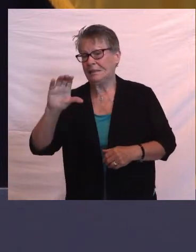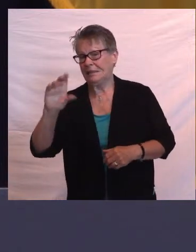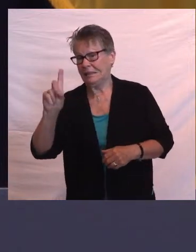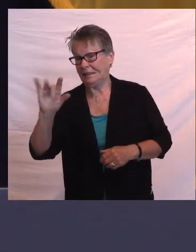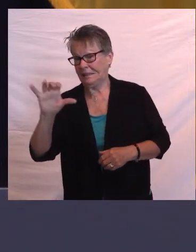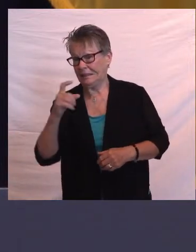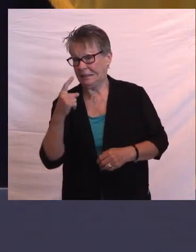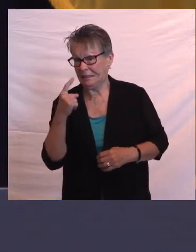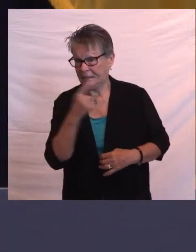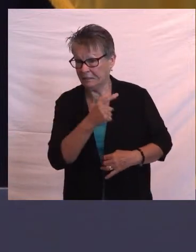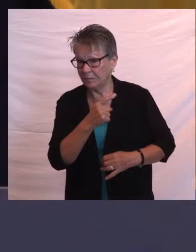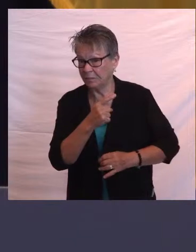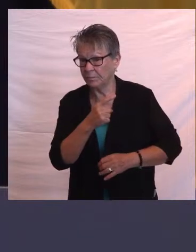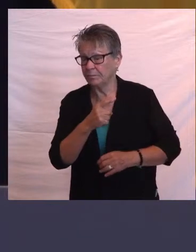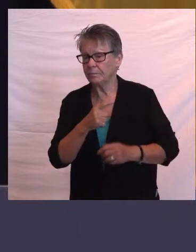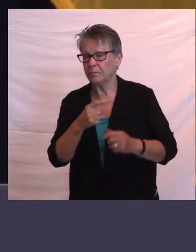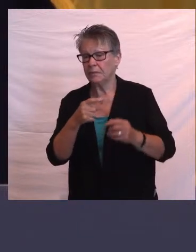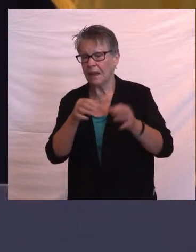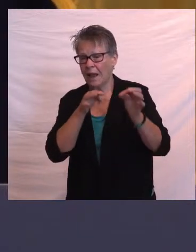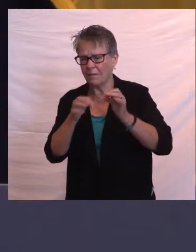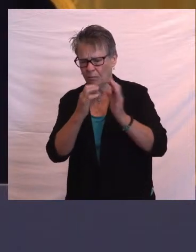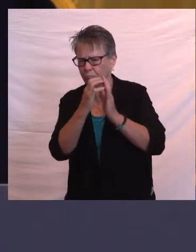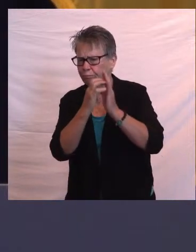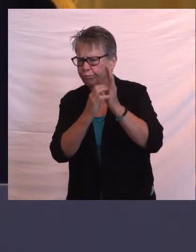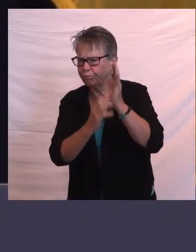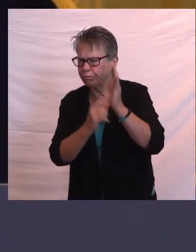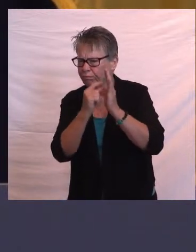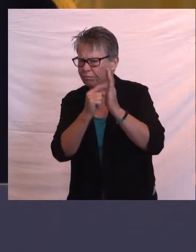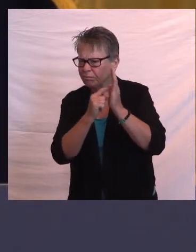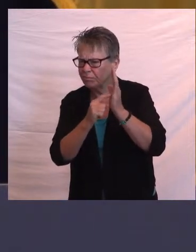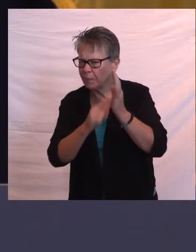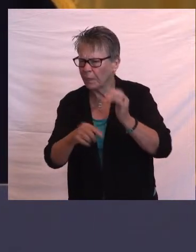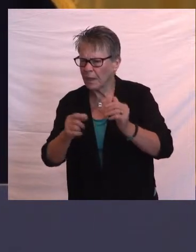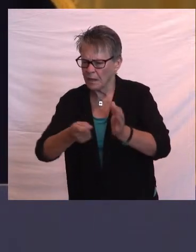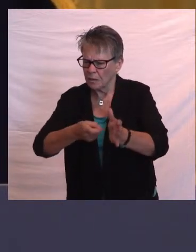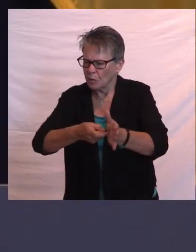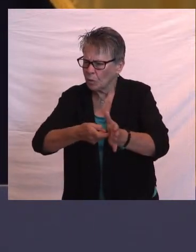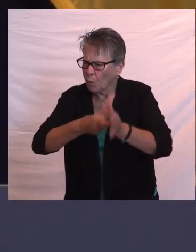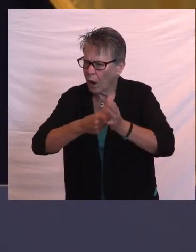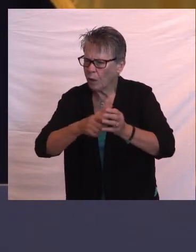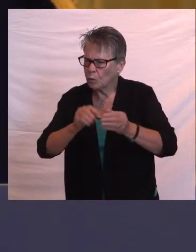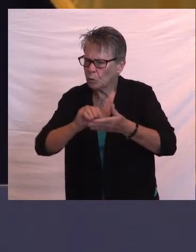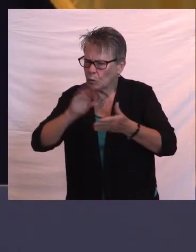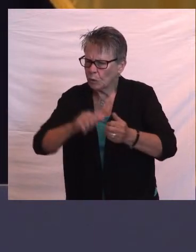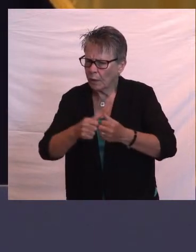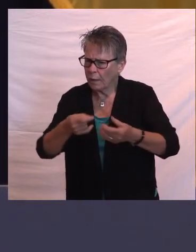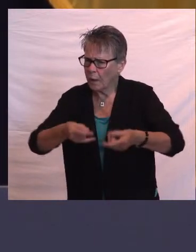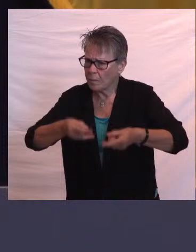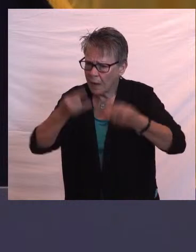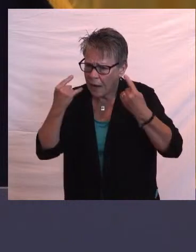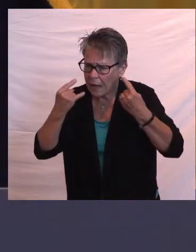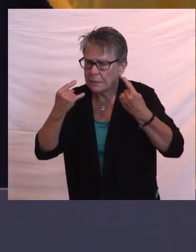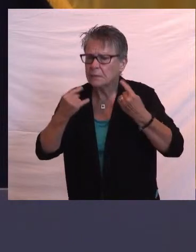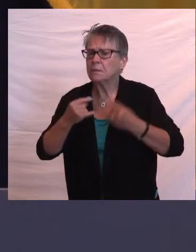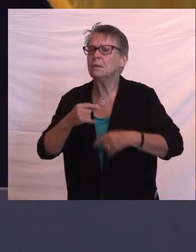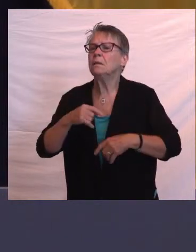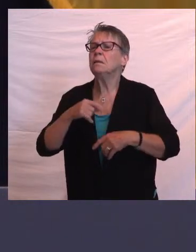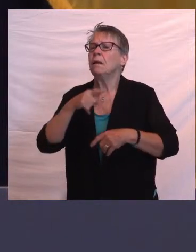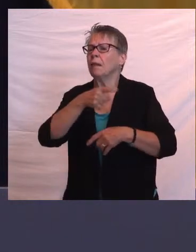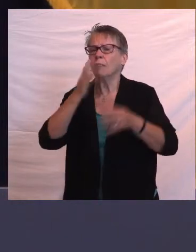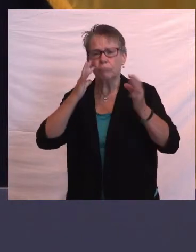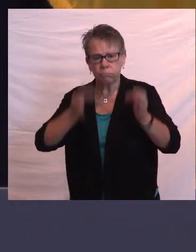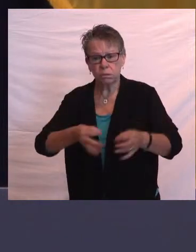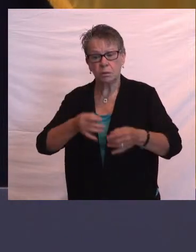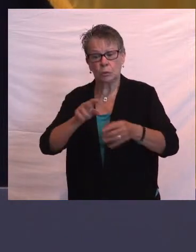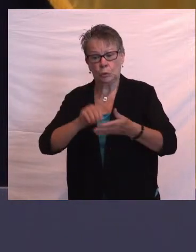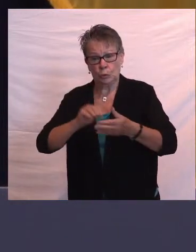some parents have expressed concern about masks limiting oxygen for youngsters and masks collecting potentially